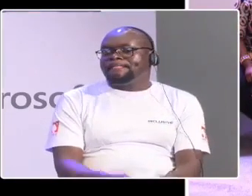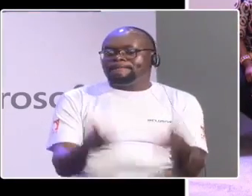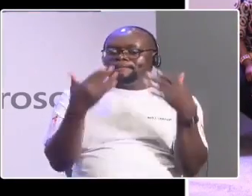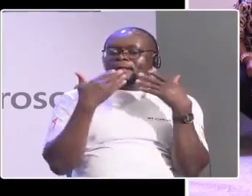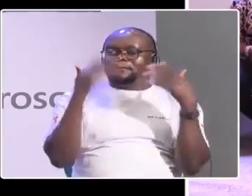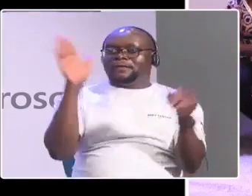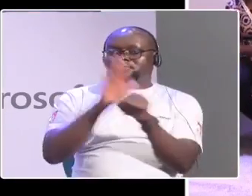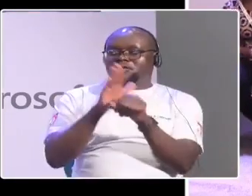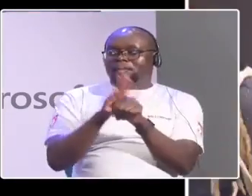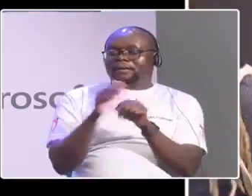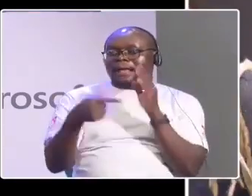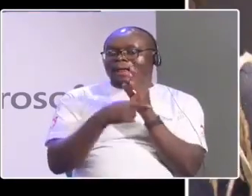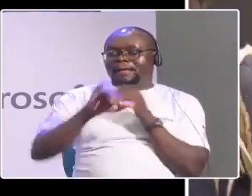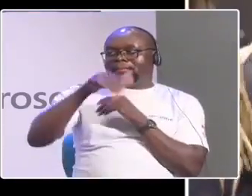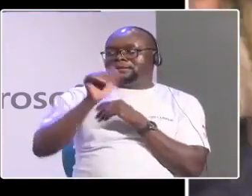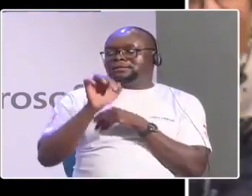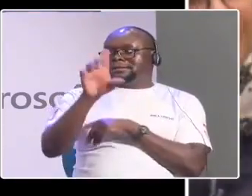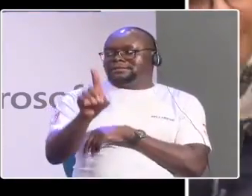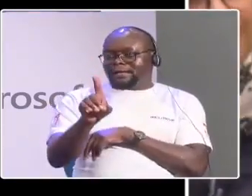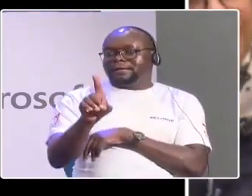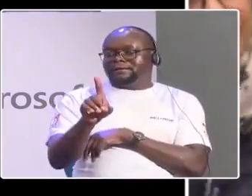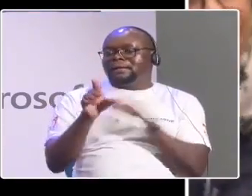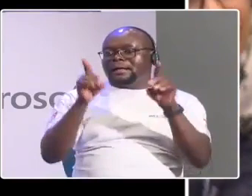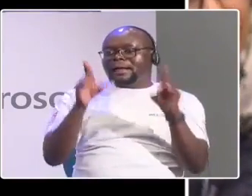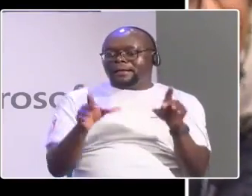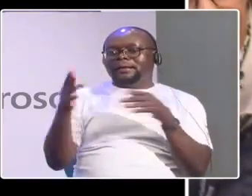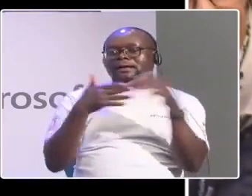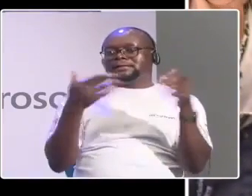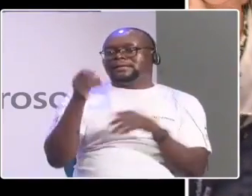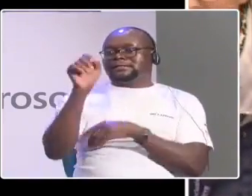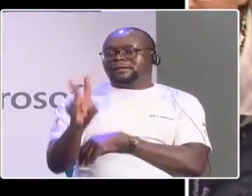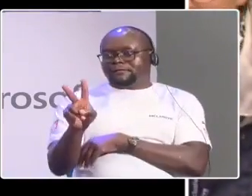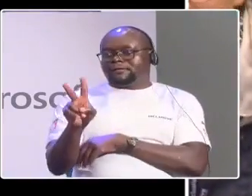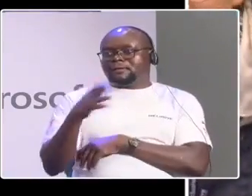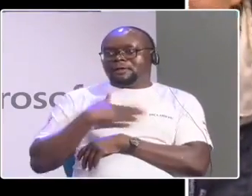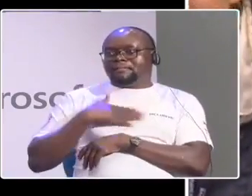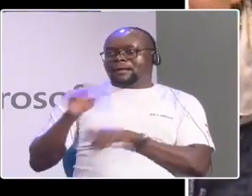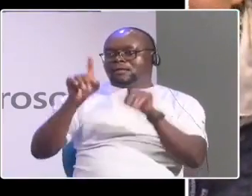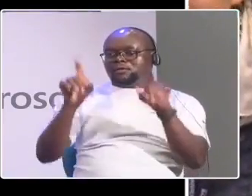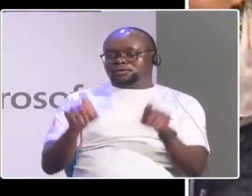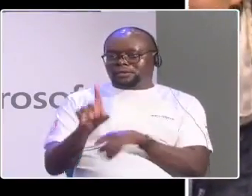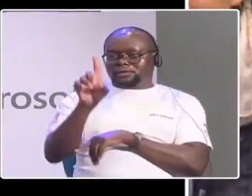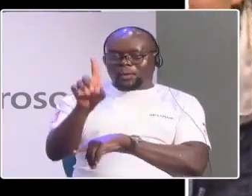thank you so much. My name is Jared Katanda, Director Science TV. My question is,